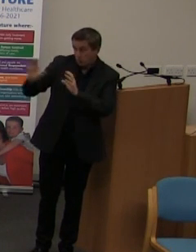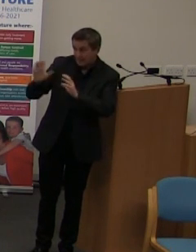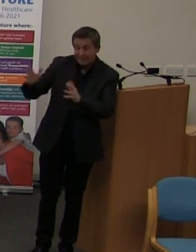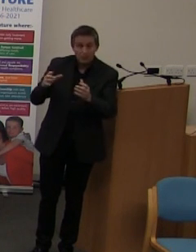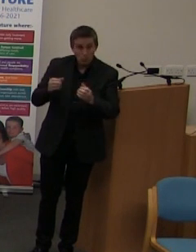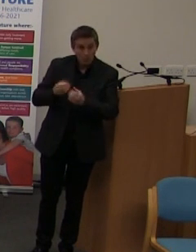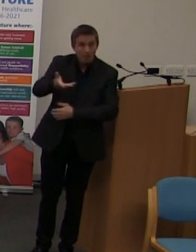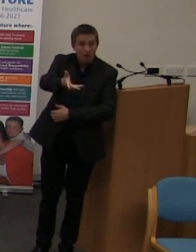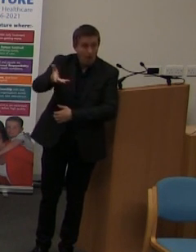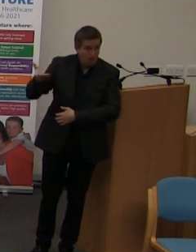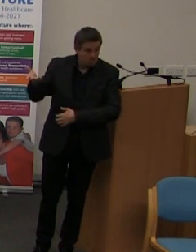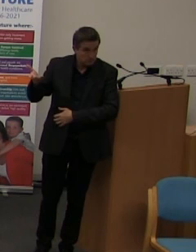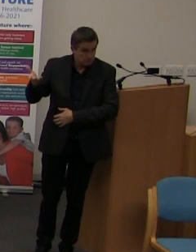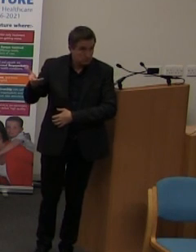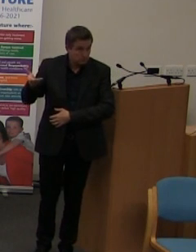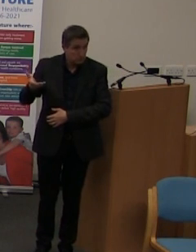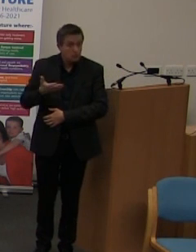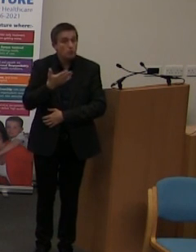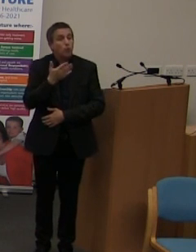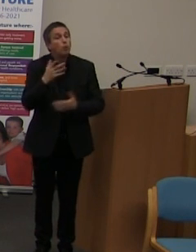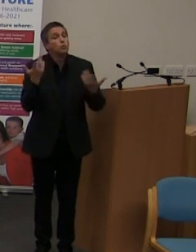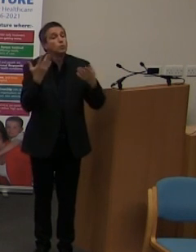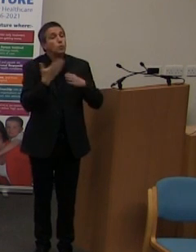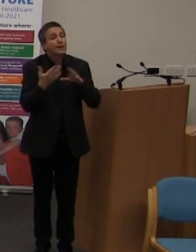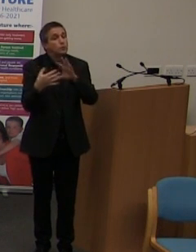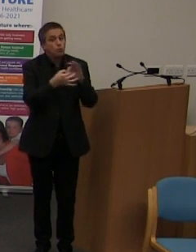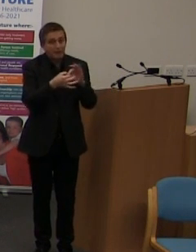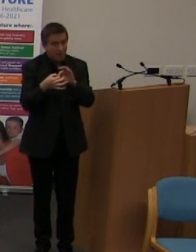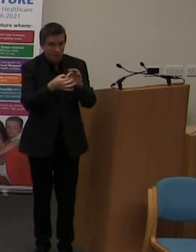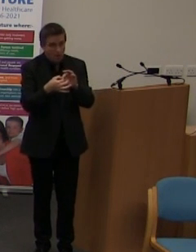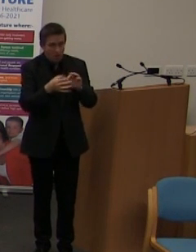the Government, that you have to have this ongoing dialogue to make sure that together we can create the services